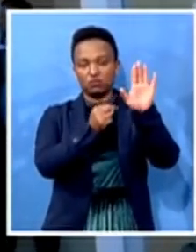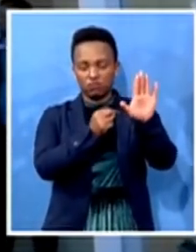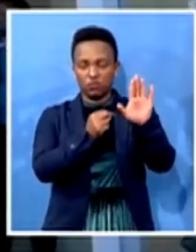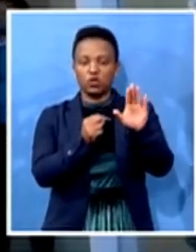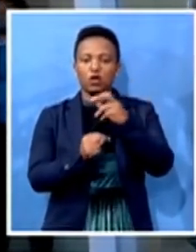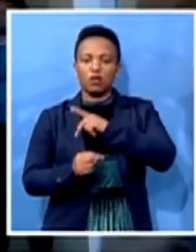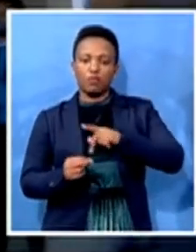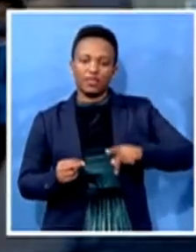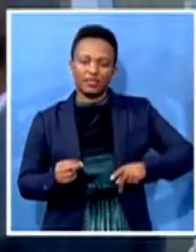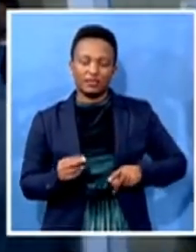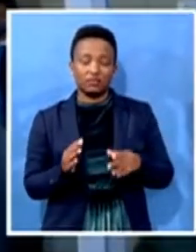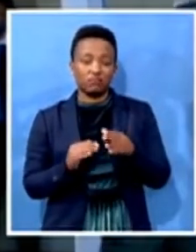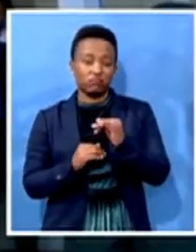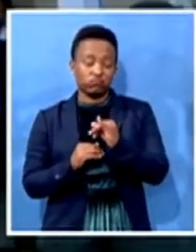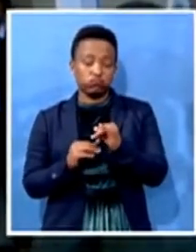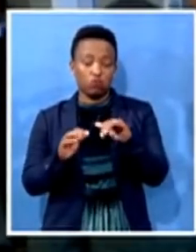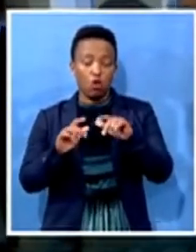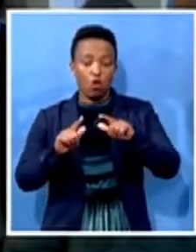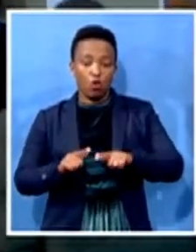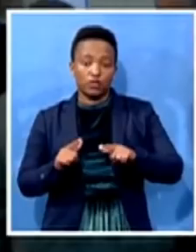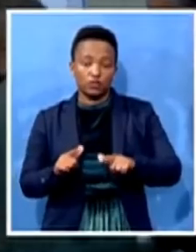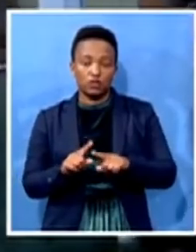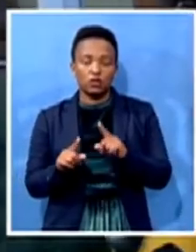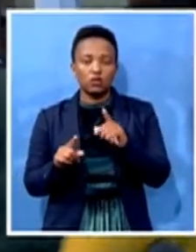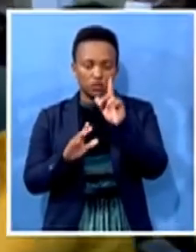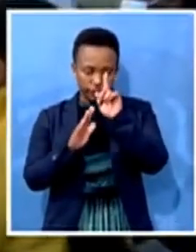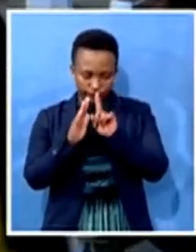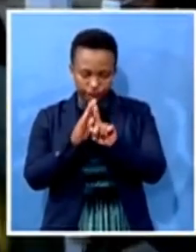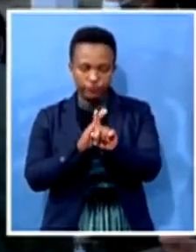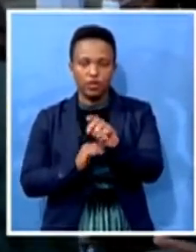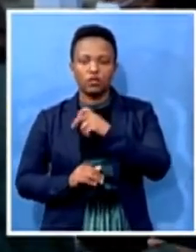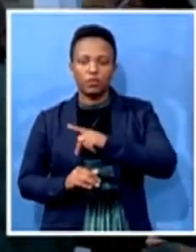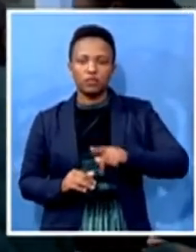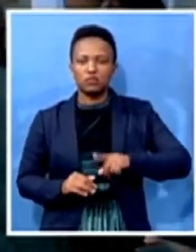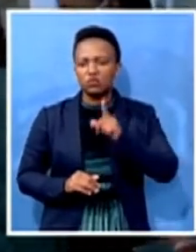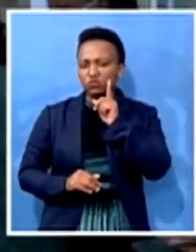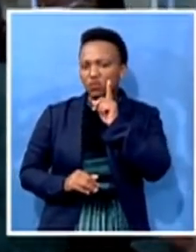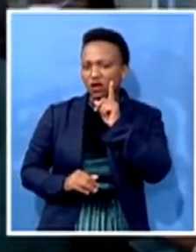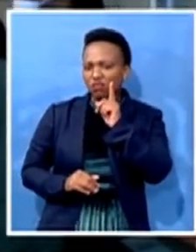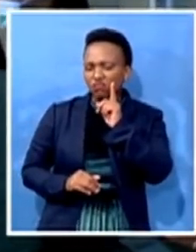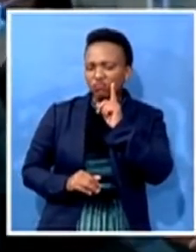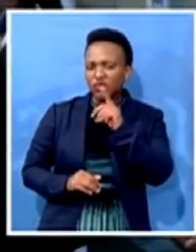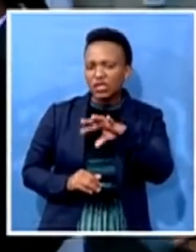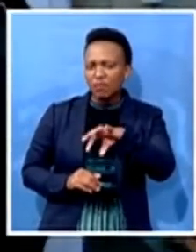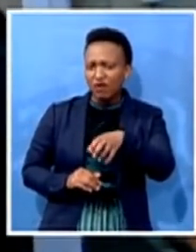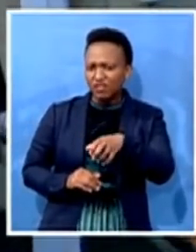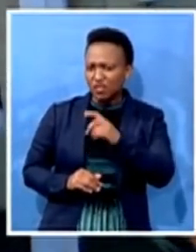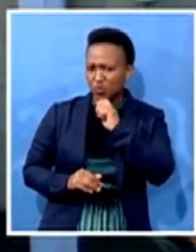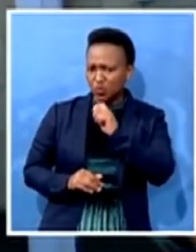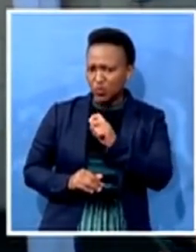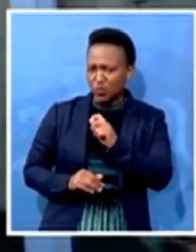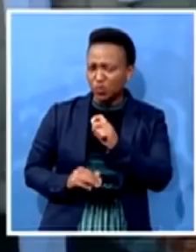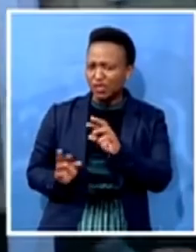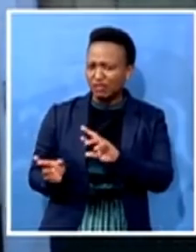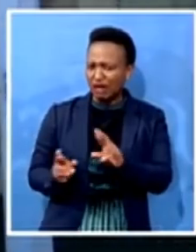So the president going through to see the province readiness in terms of these